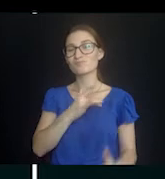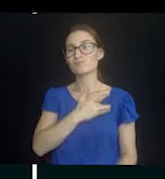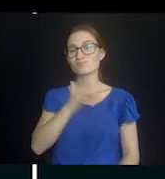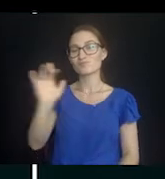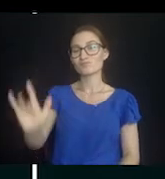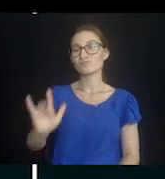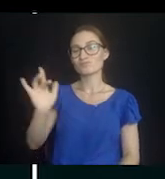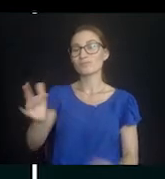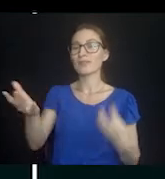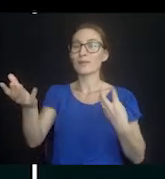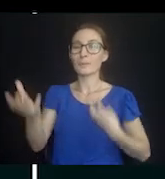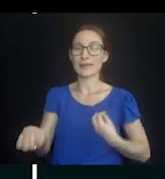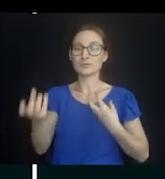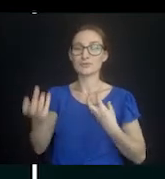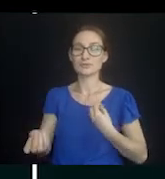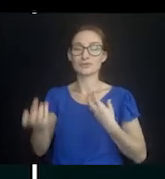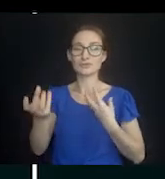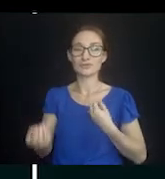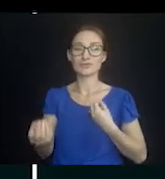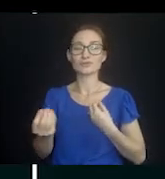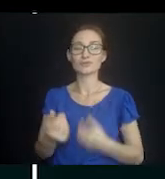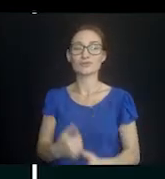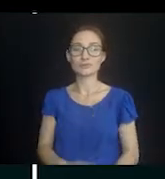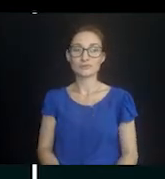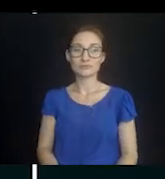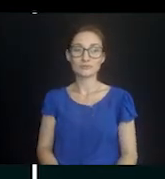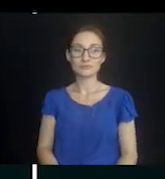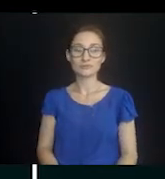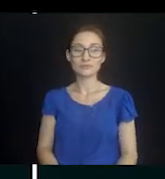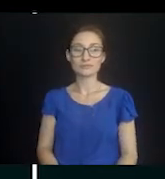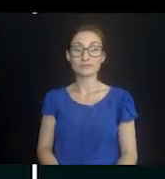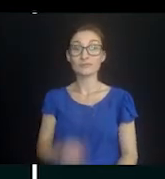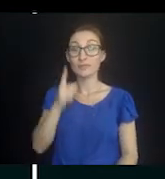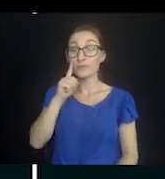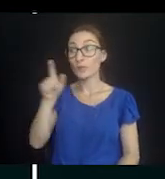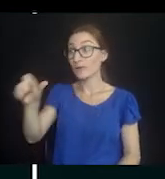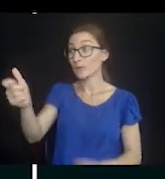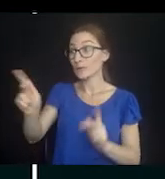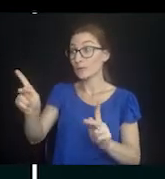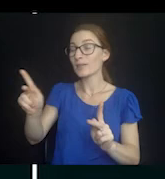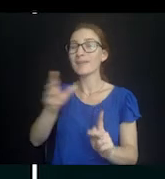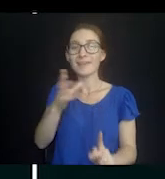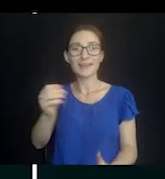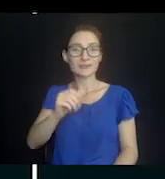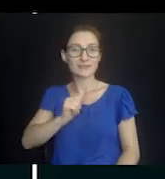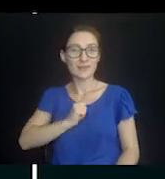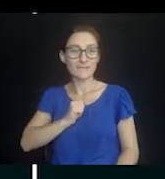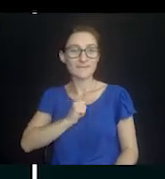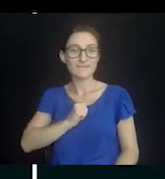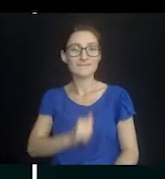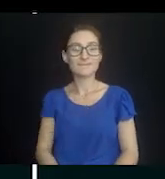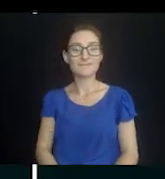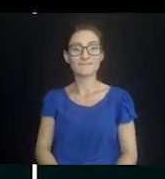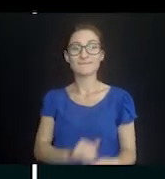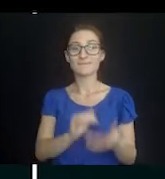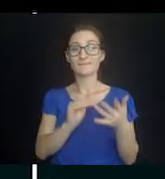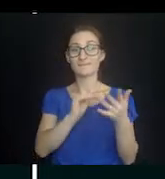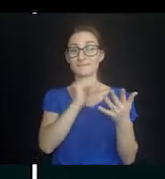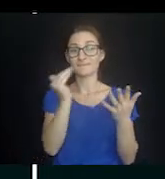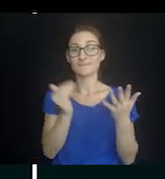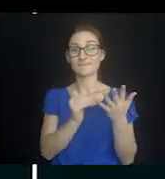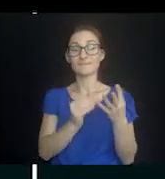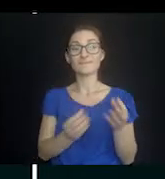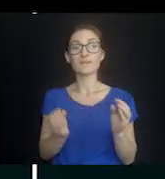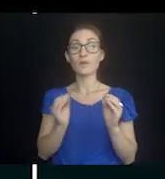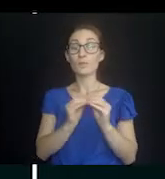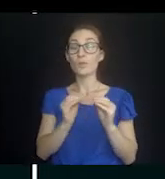irony and sense of humor. It lets you have more compassion and empathy for other people